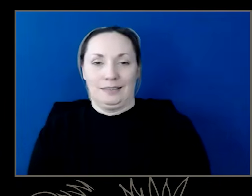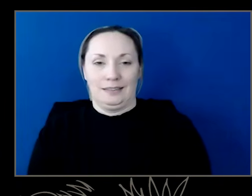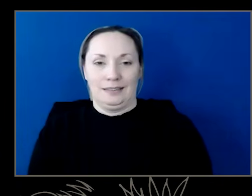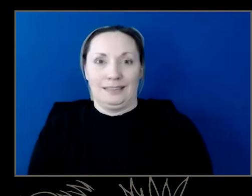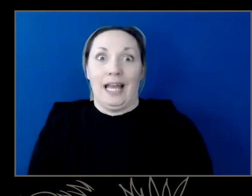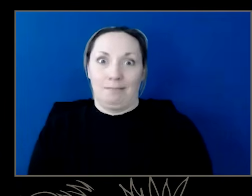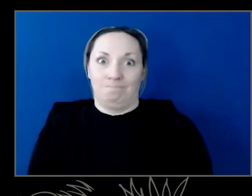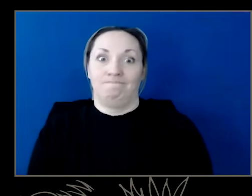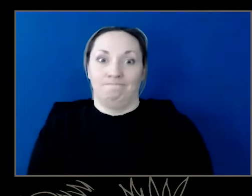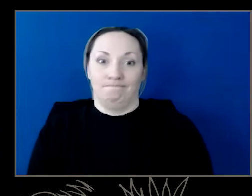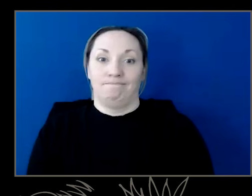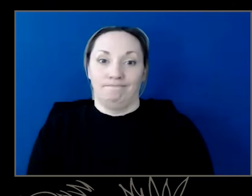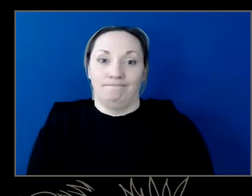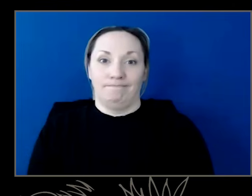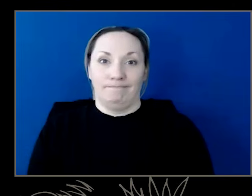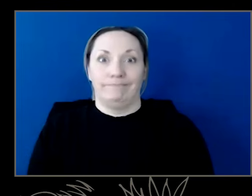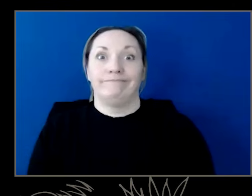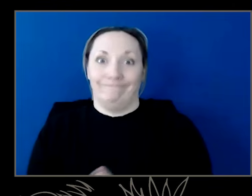Yeah.